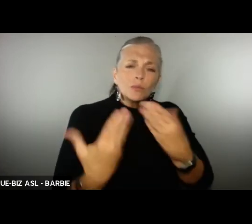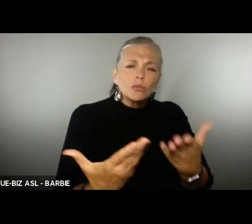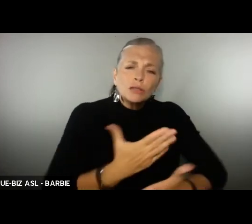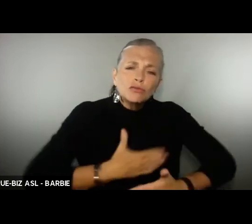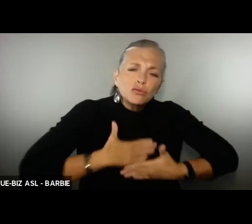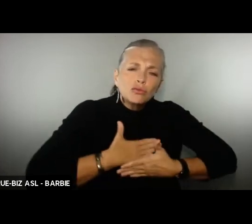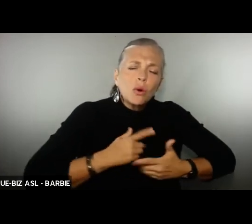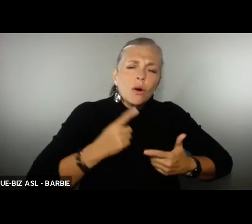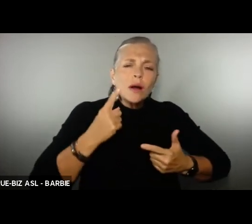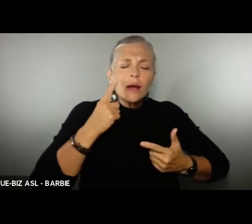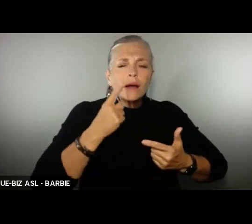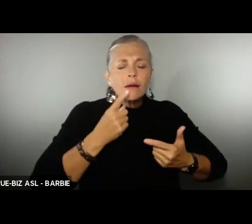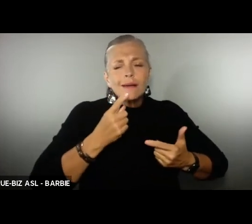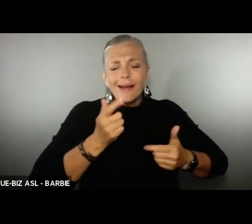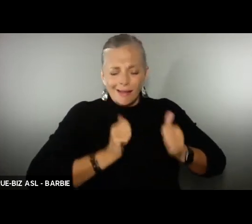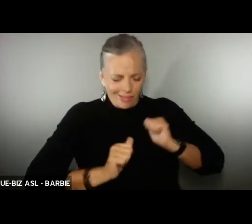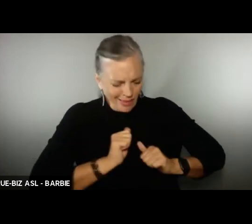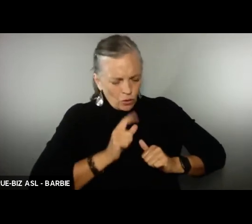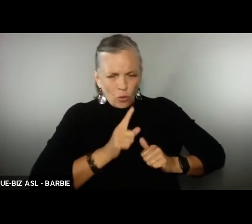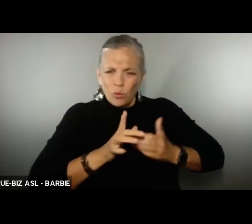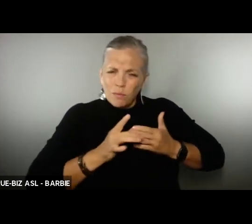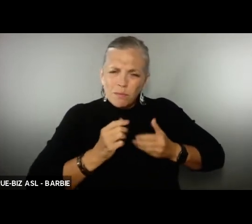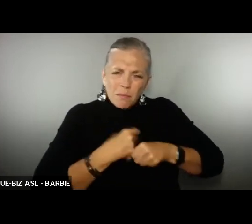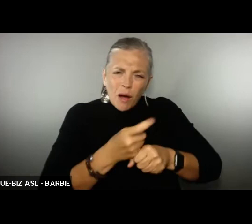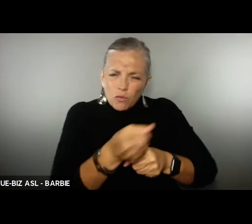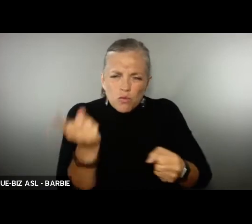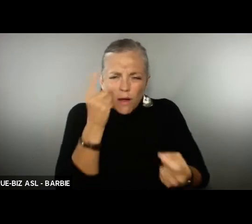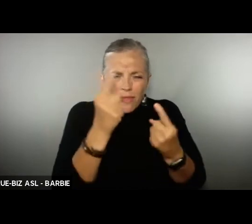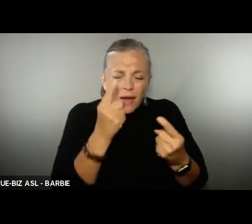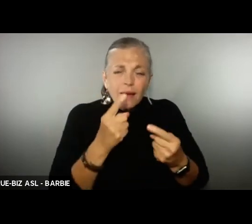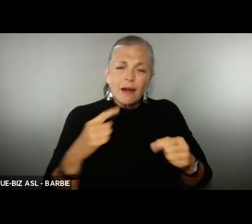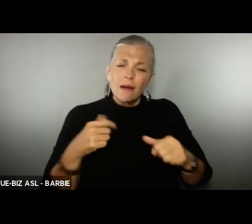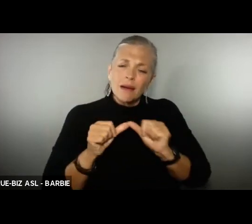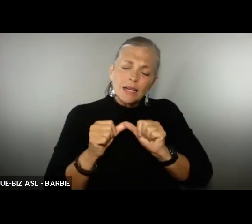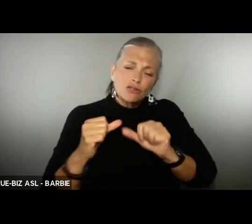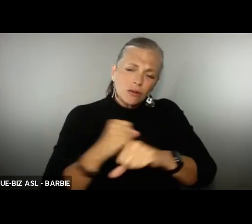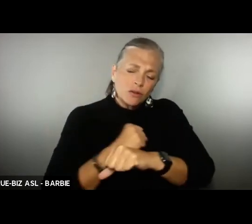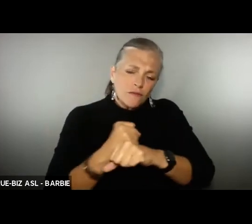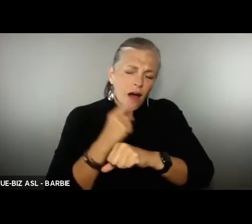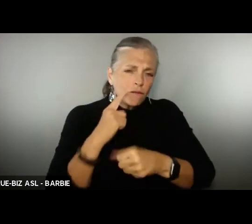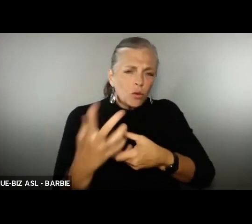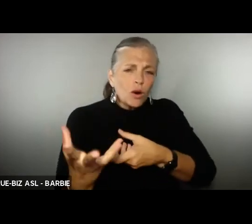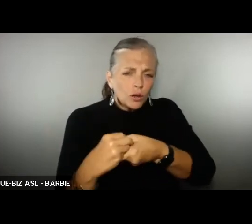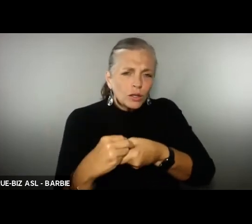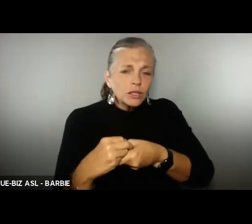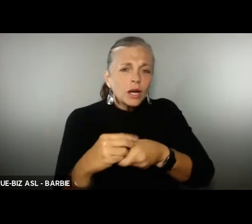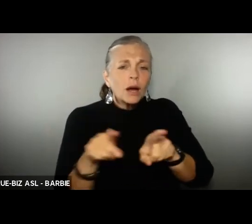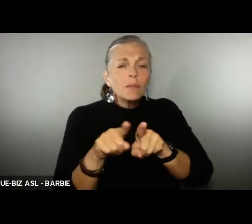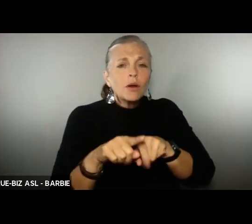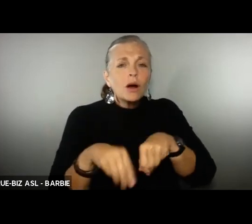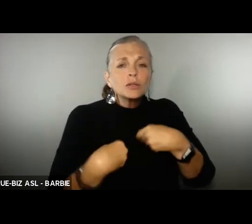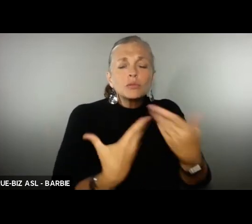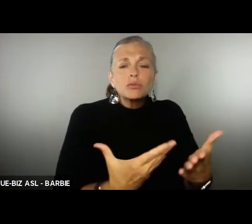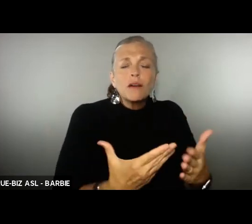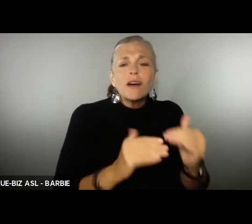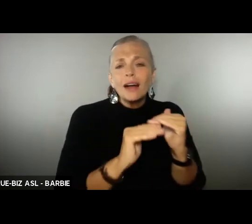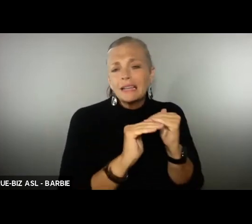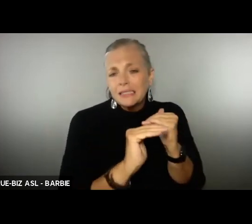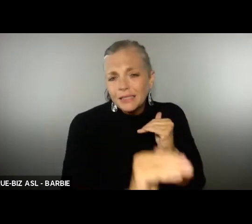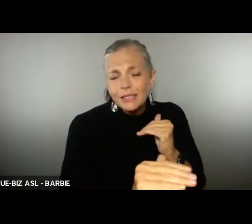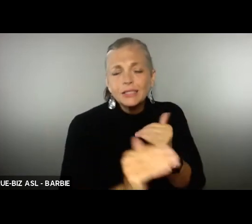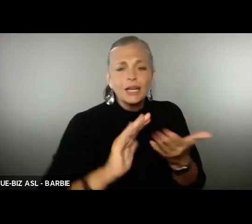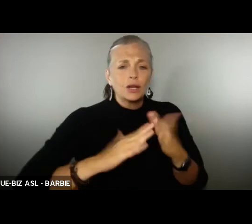theater, continue to fight for inclusion, while also bringing consistency and community to our company members and our